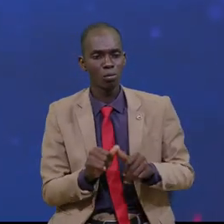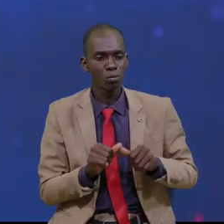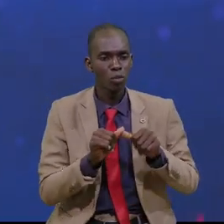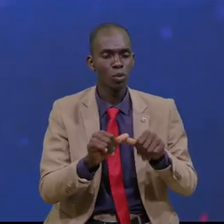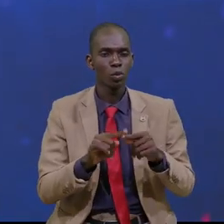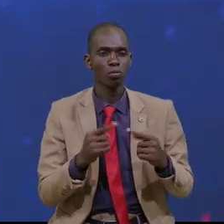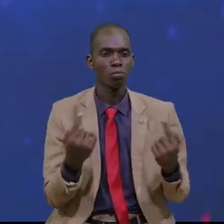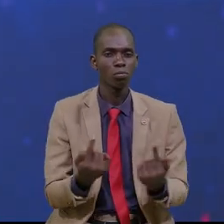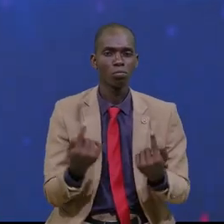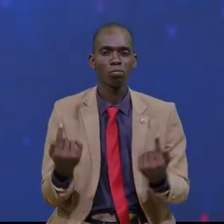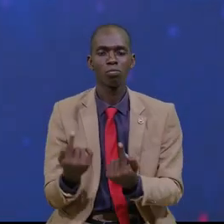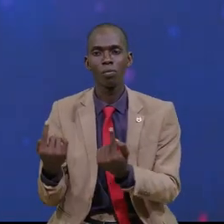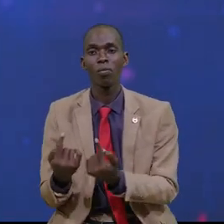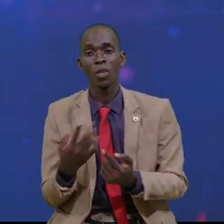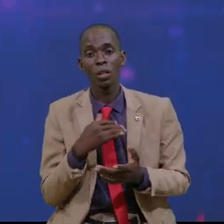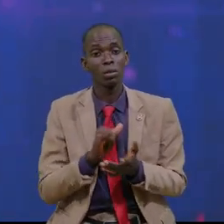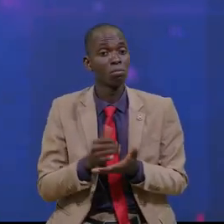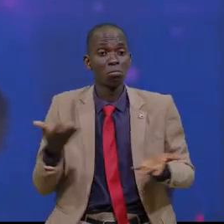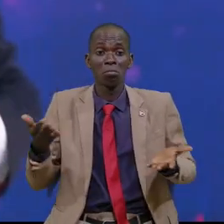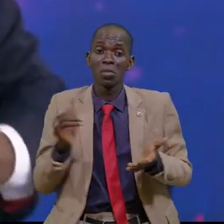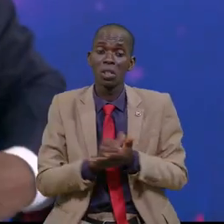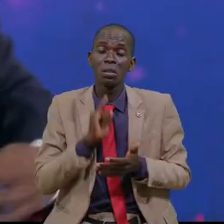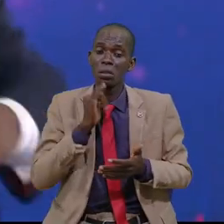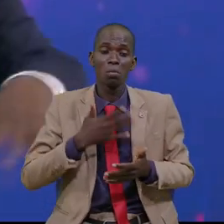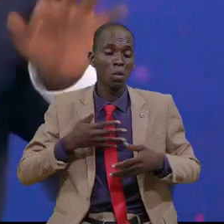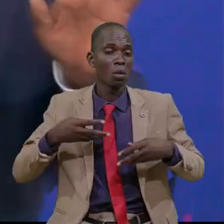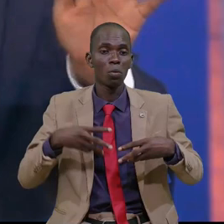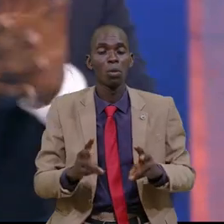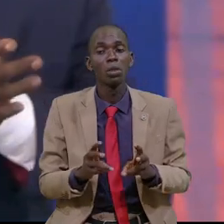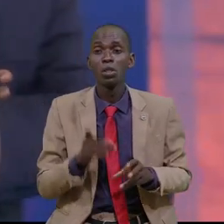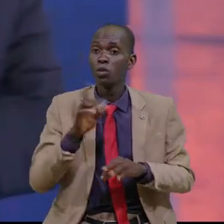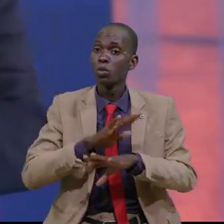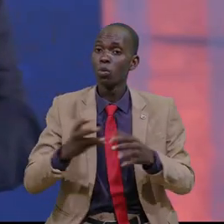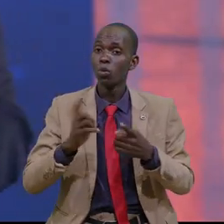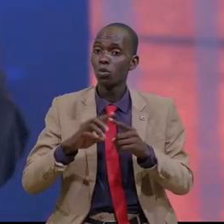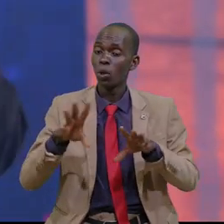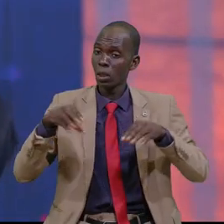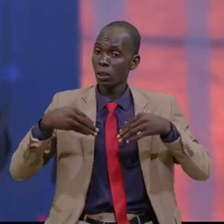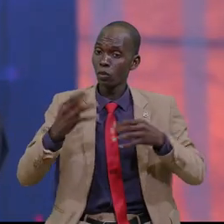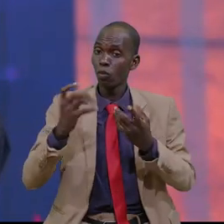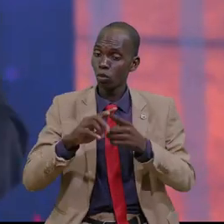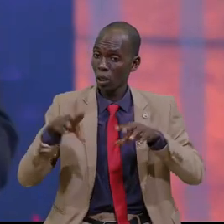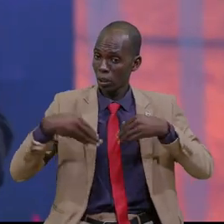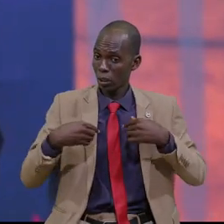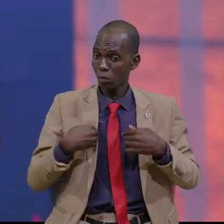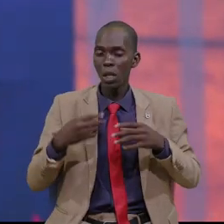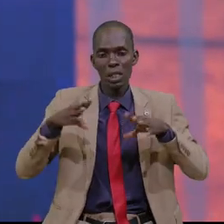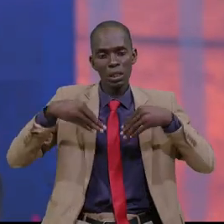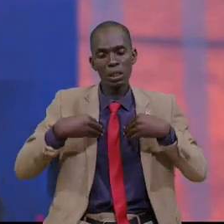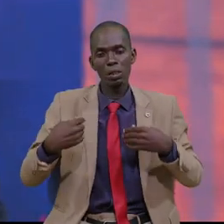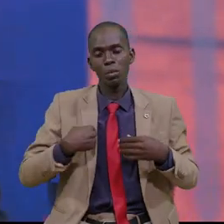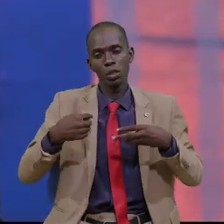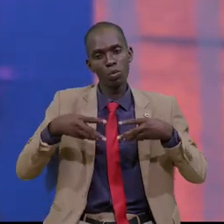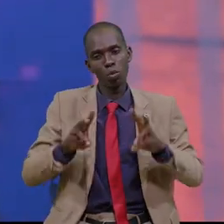and he says, that's me. If you want to accept me as I am, I may, but heaven